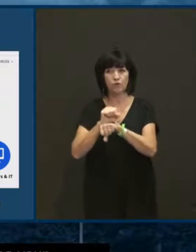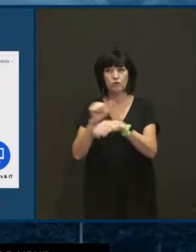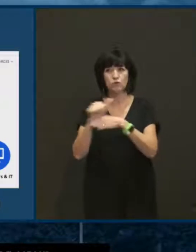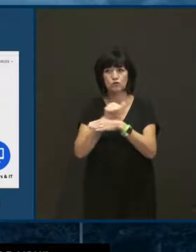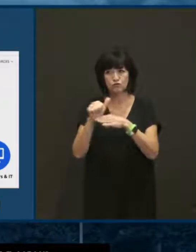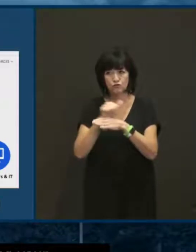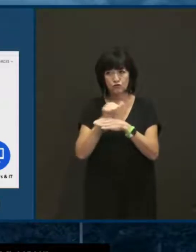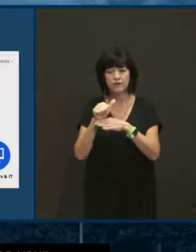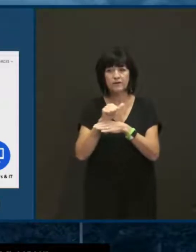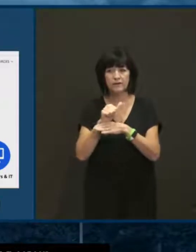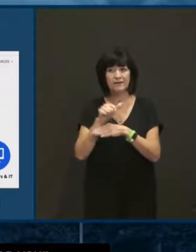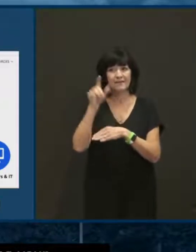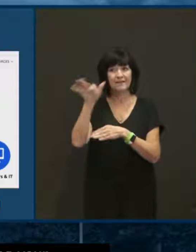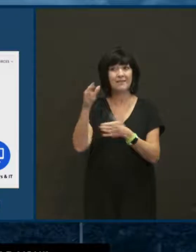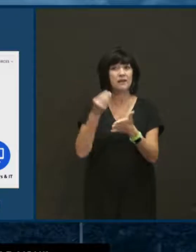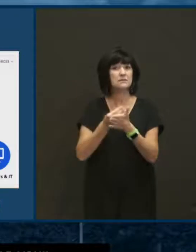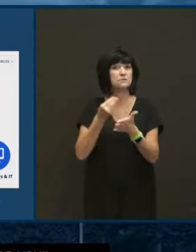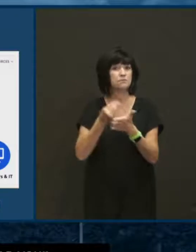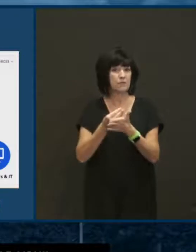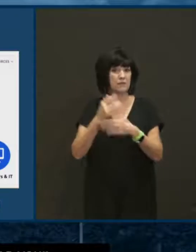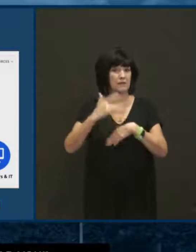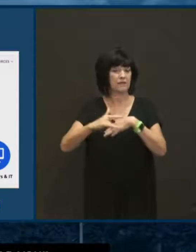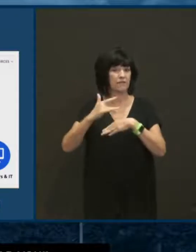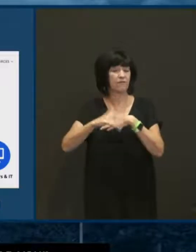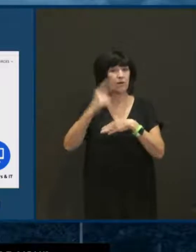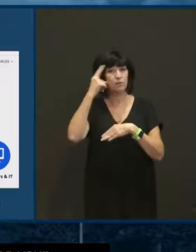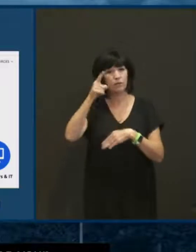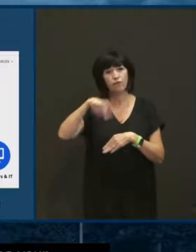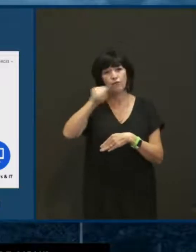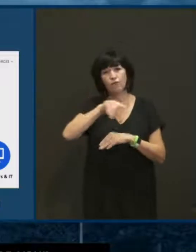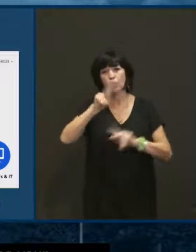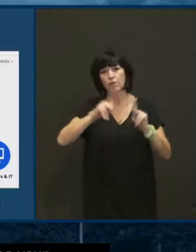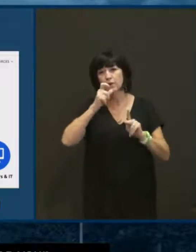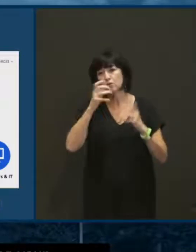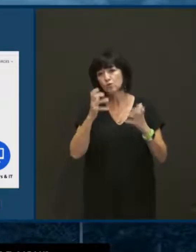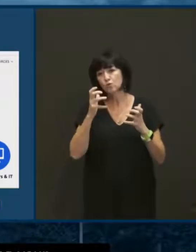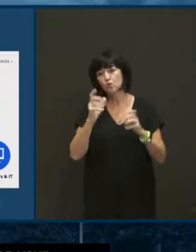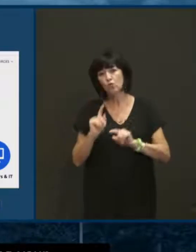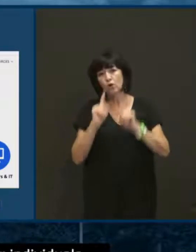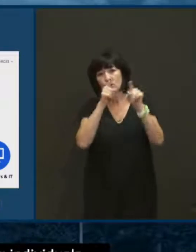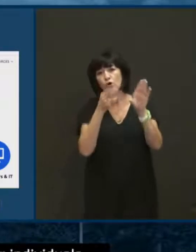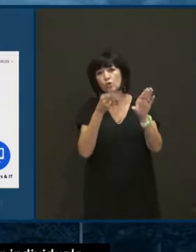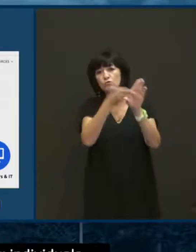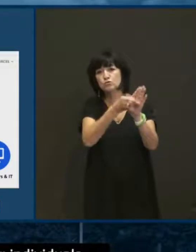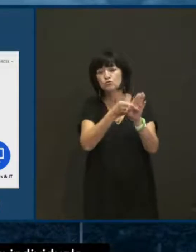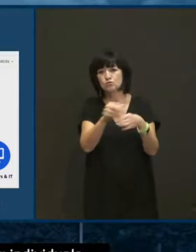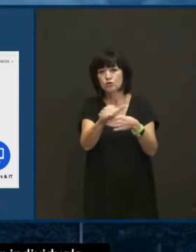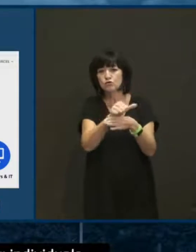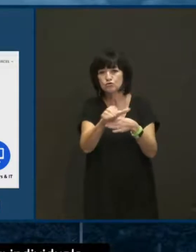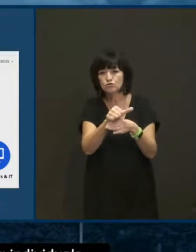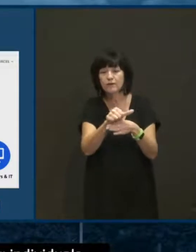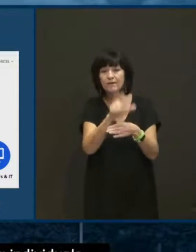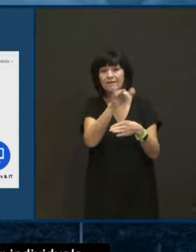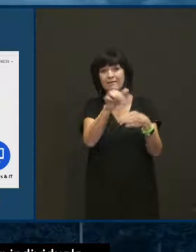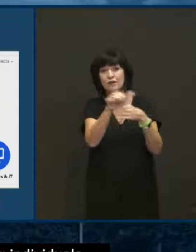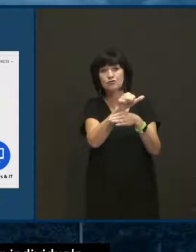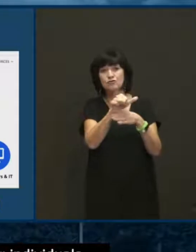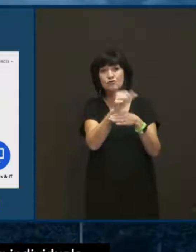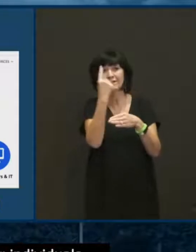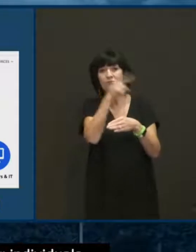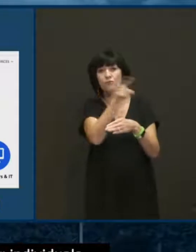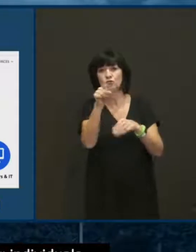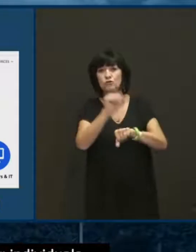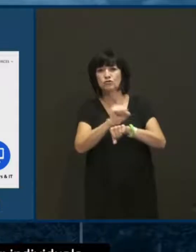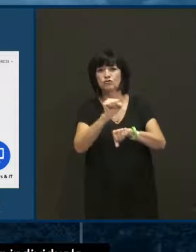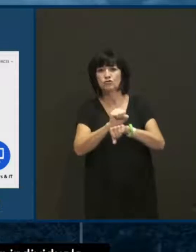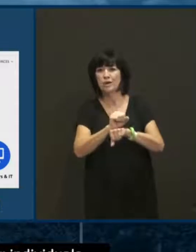that are available for individuals that are looking to get training for jobs that are in high demand in the workforce